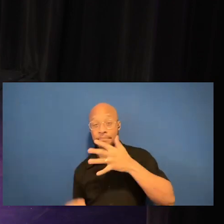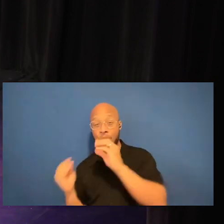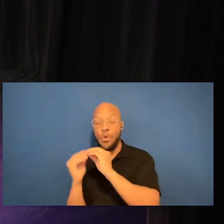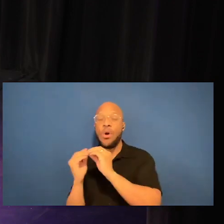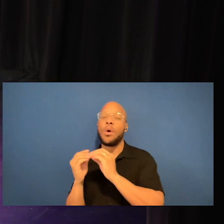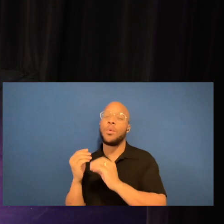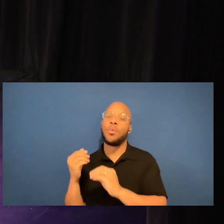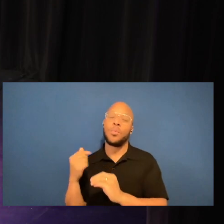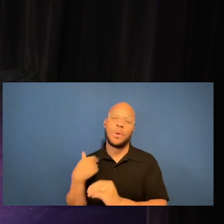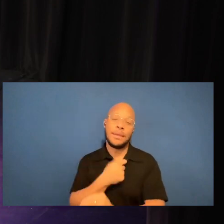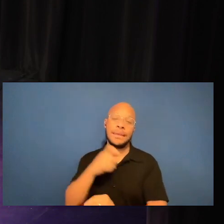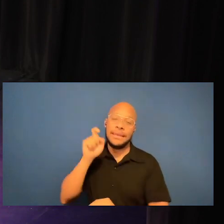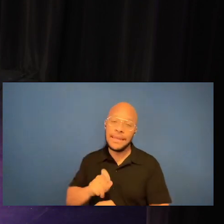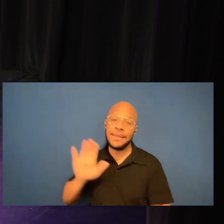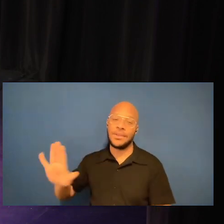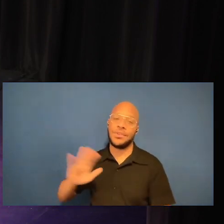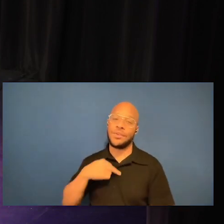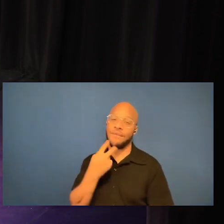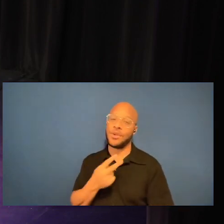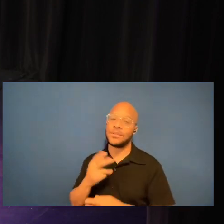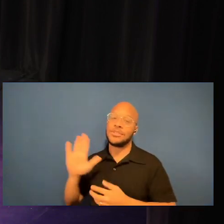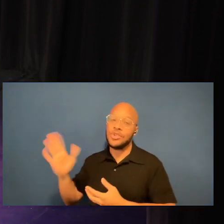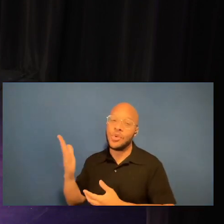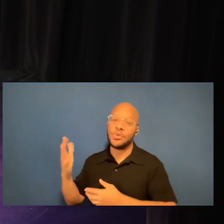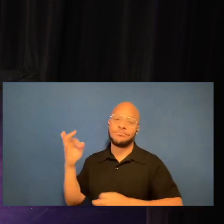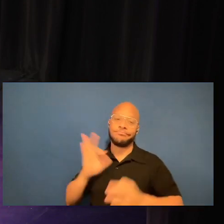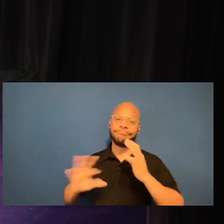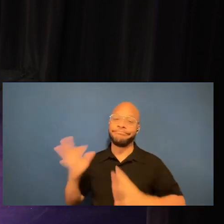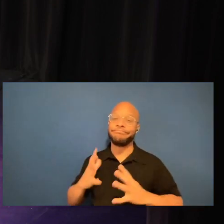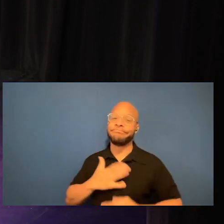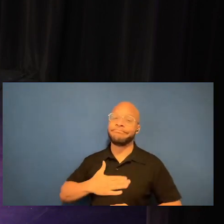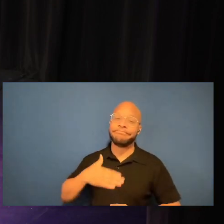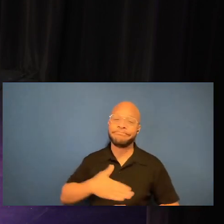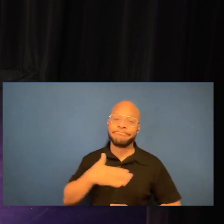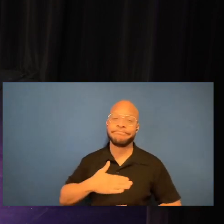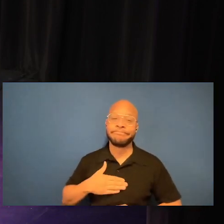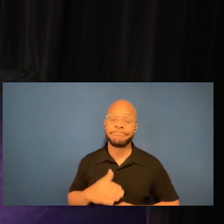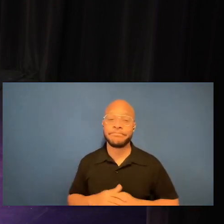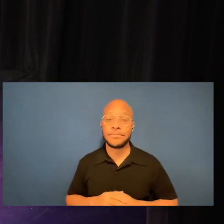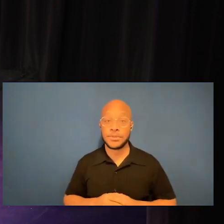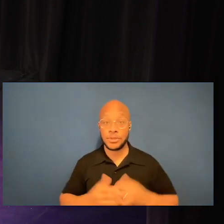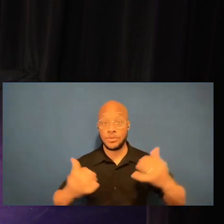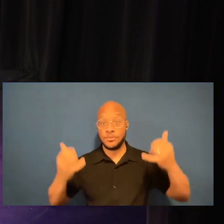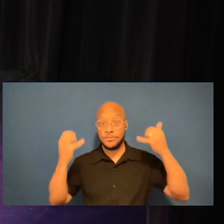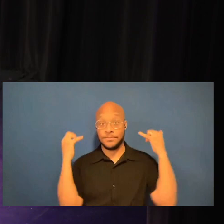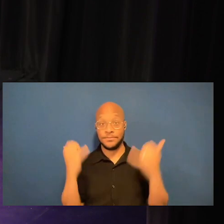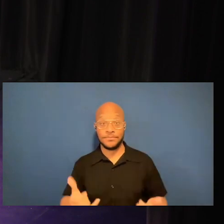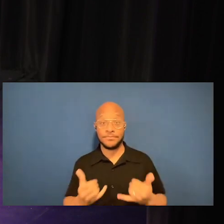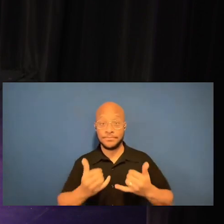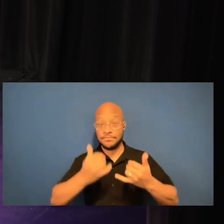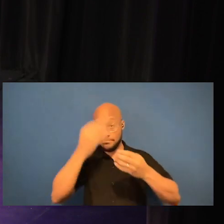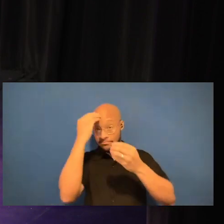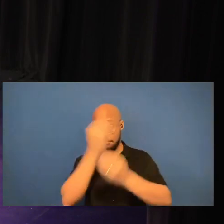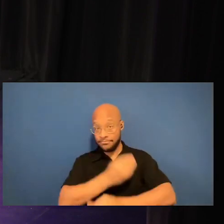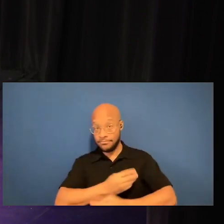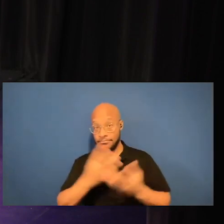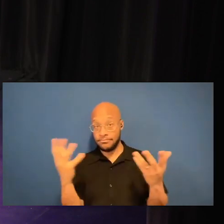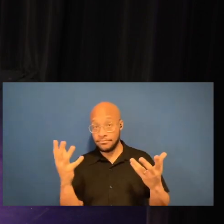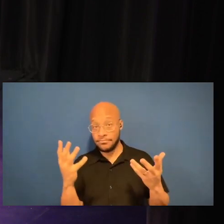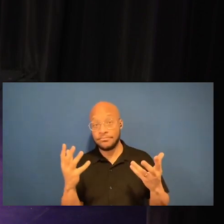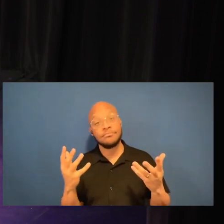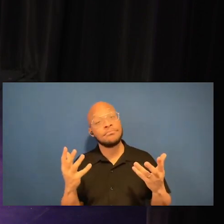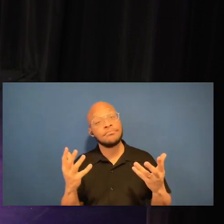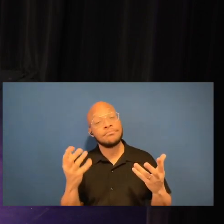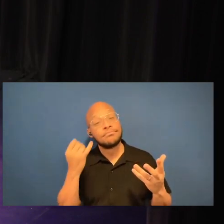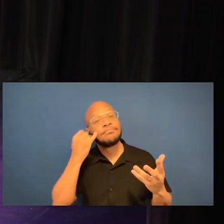So here's the provocation. If the universe is conspiring to deliver us to the future, What are